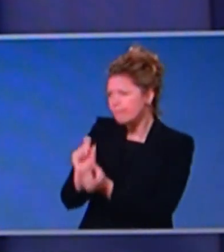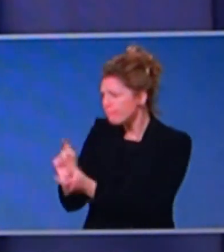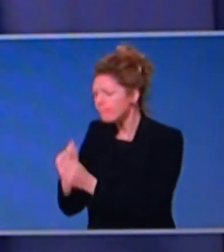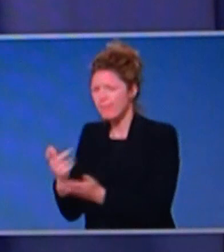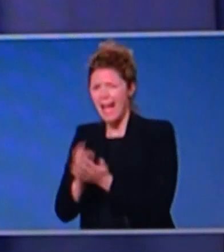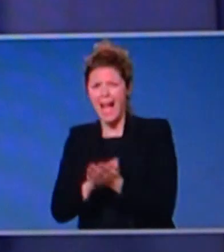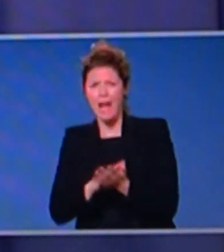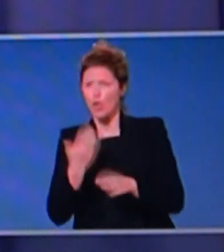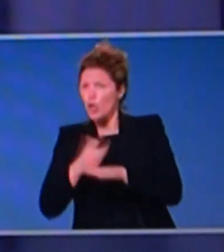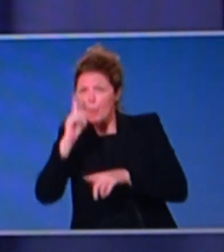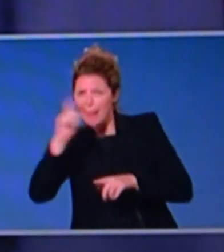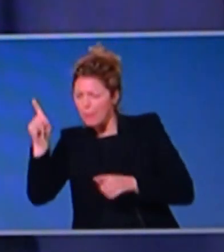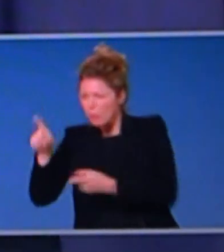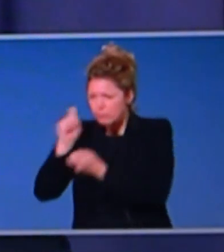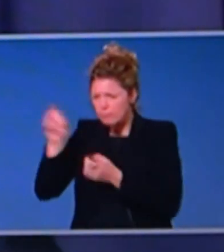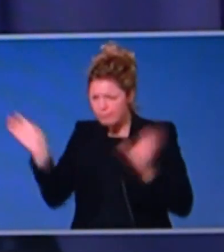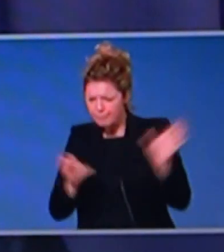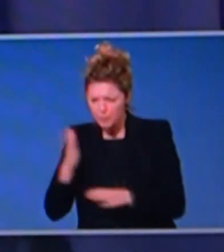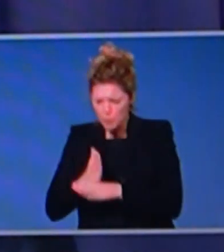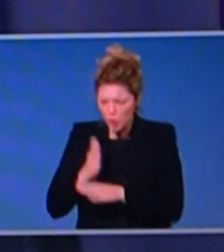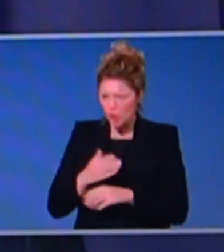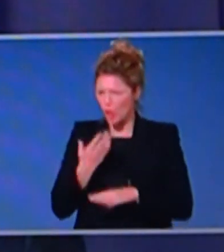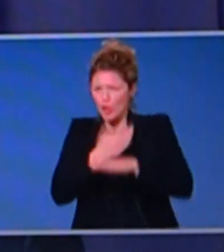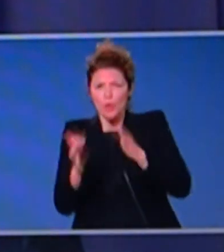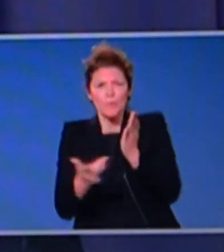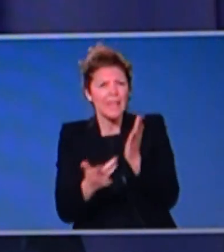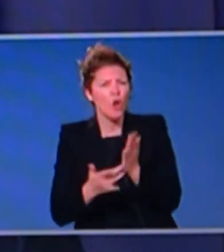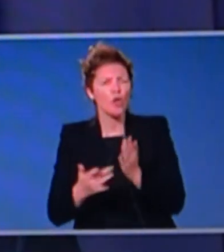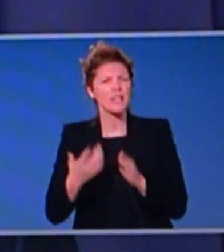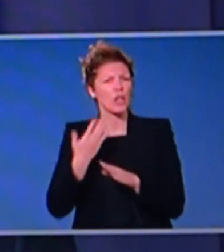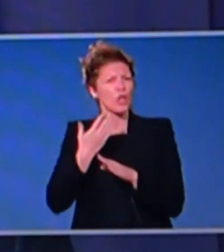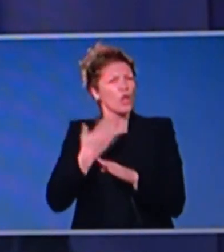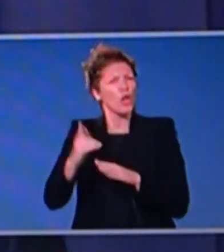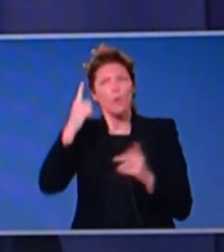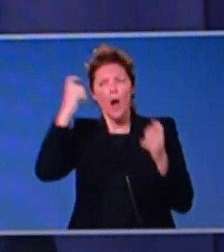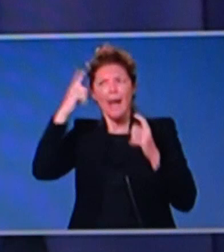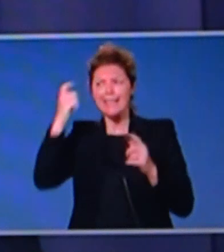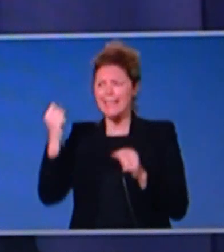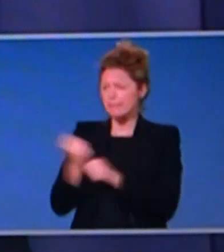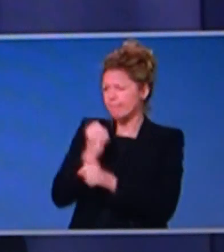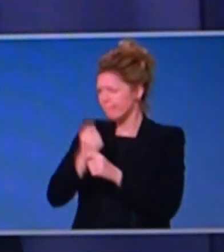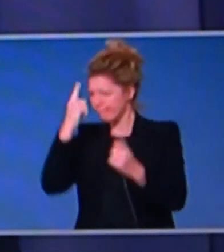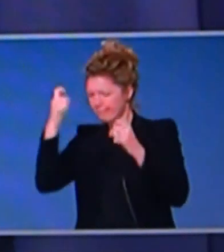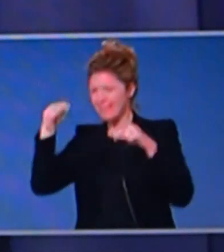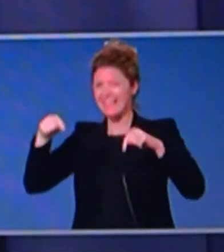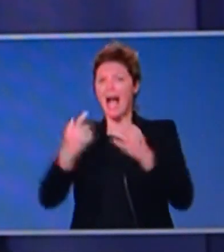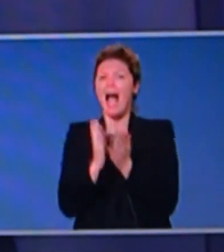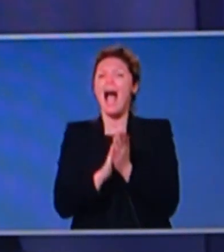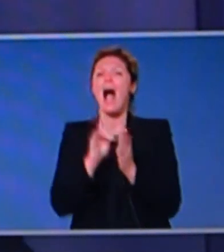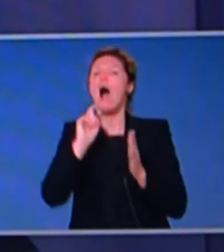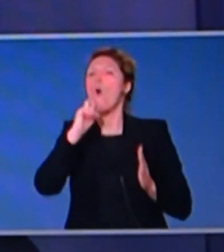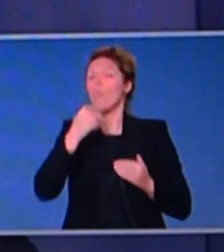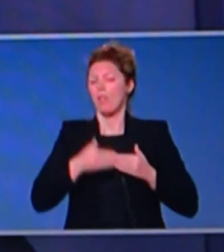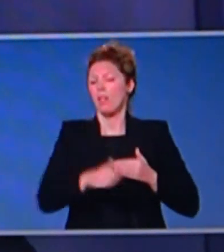Australians, engaging new technology and using the best minds that we have. That's where sovereignty comes from, and that's the type of approach that we'll be